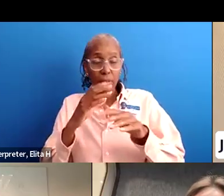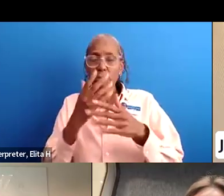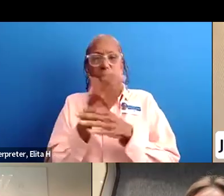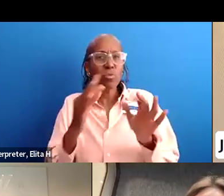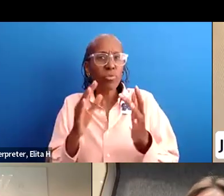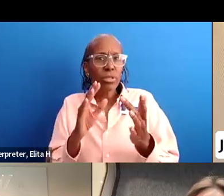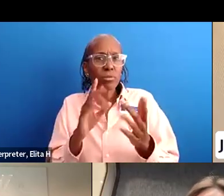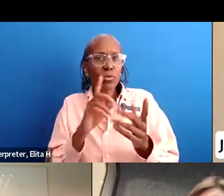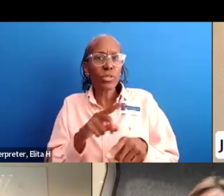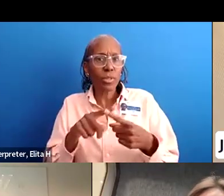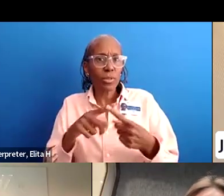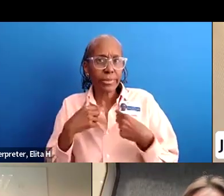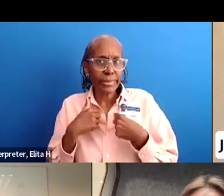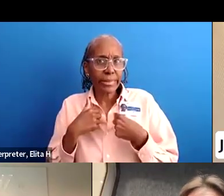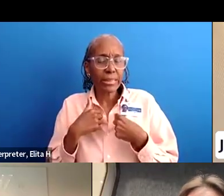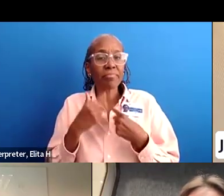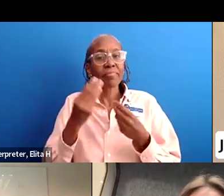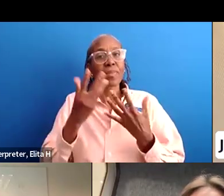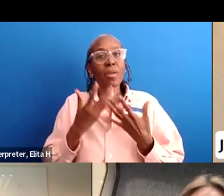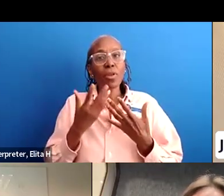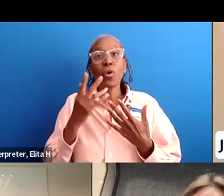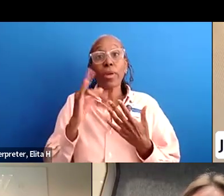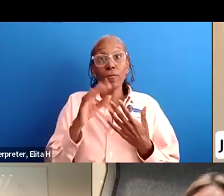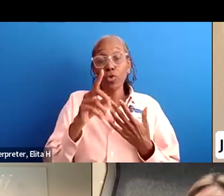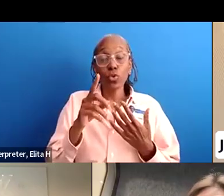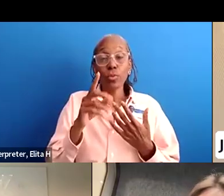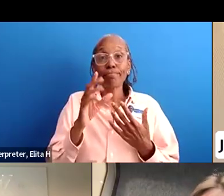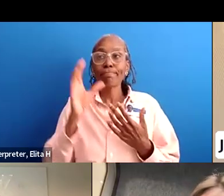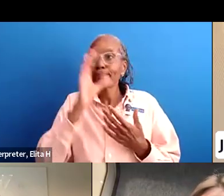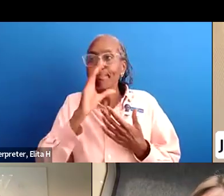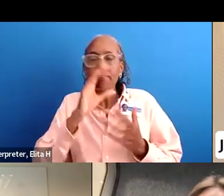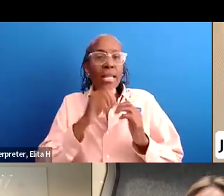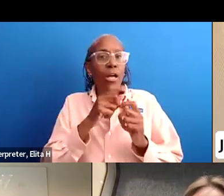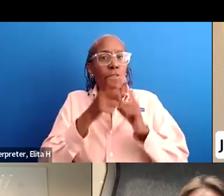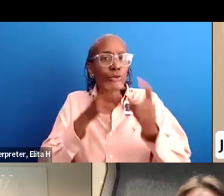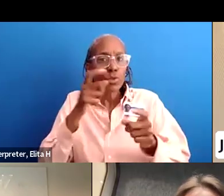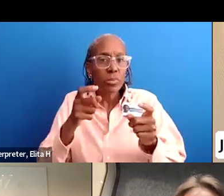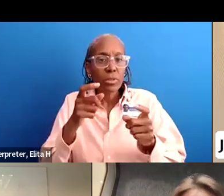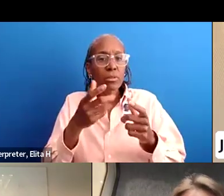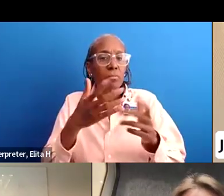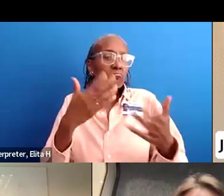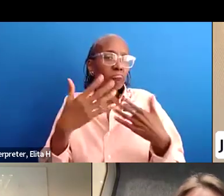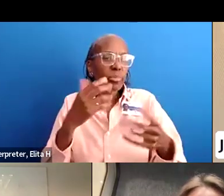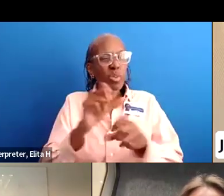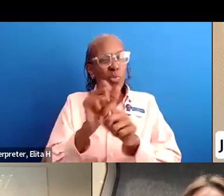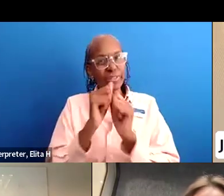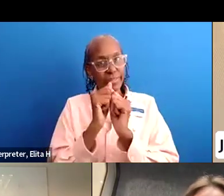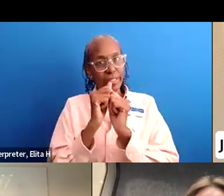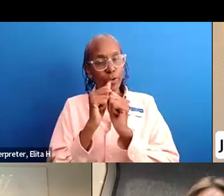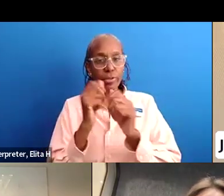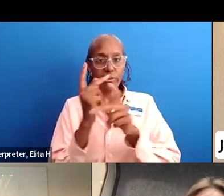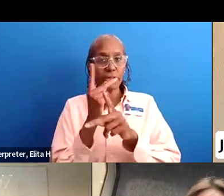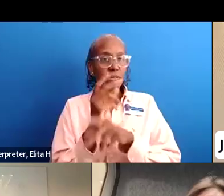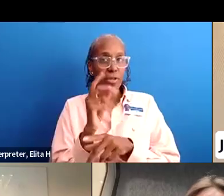to that, and just let me know if you're looking for a way to contribute. I can work with you to figure